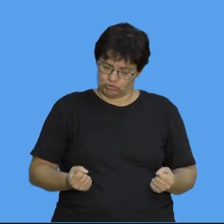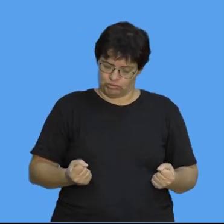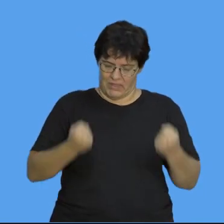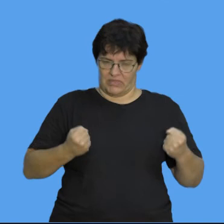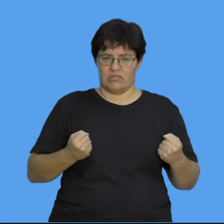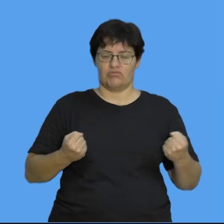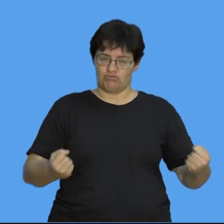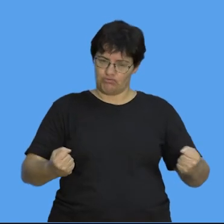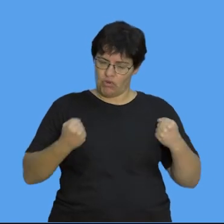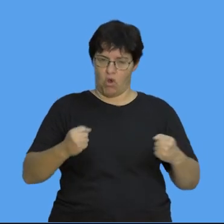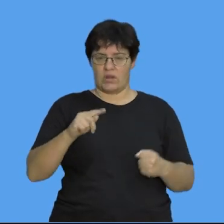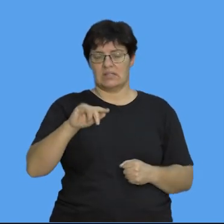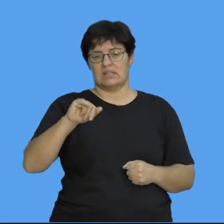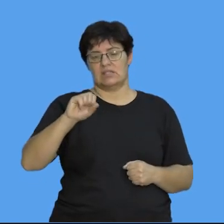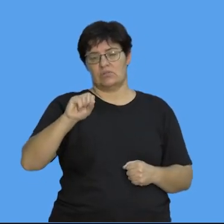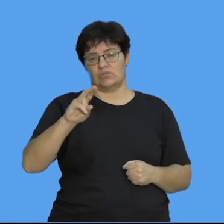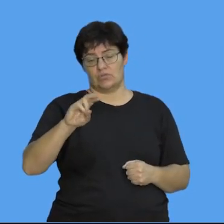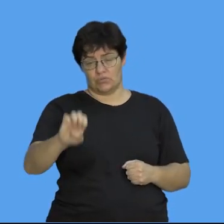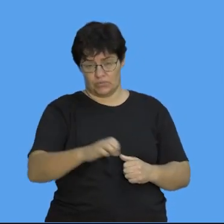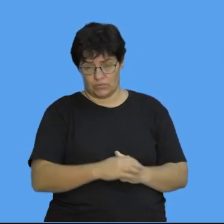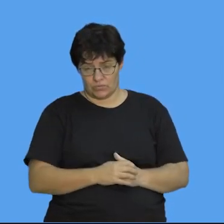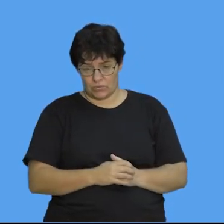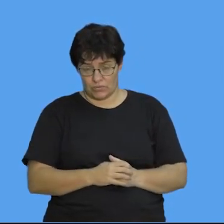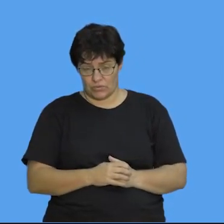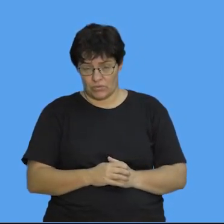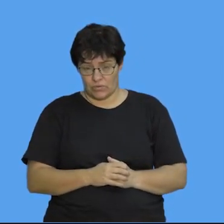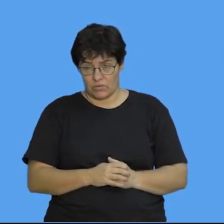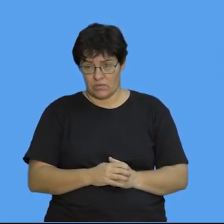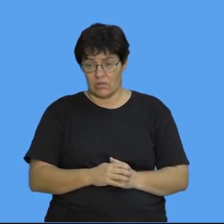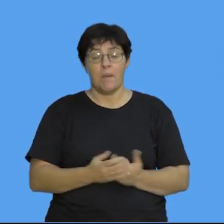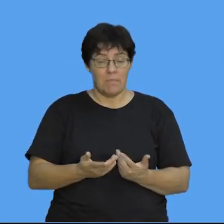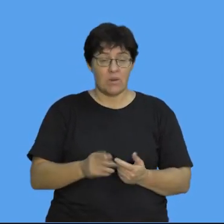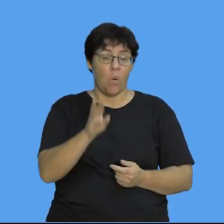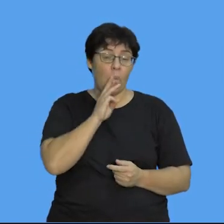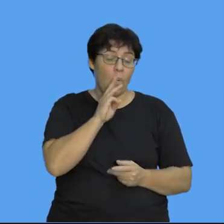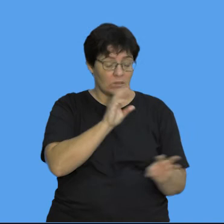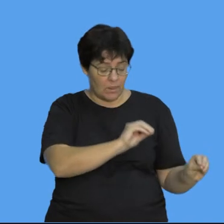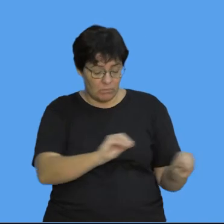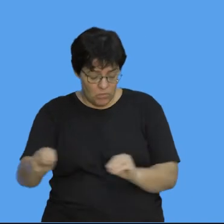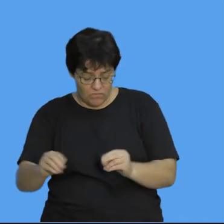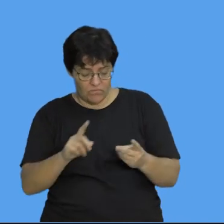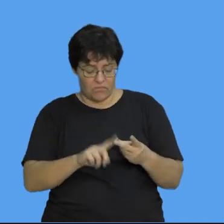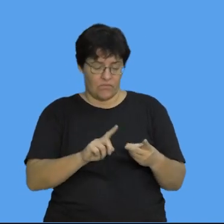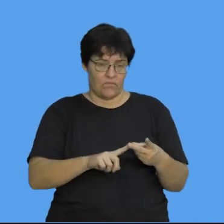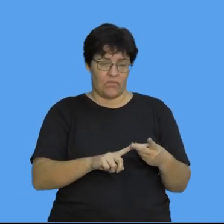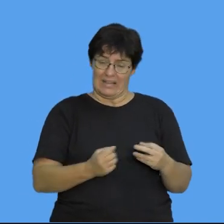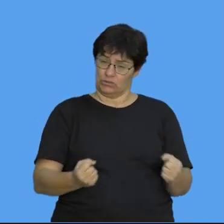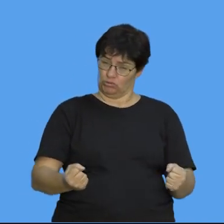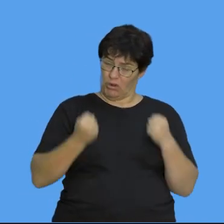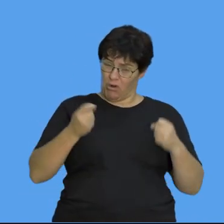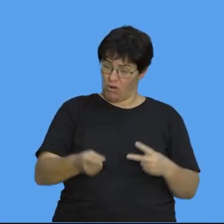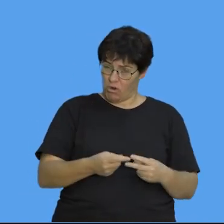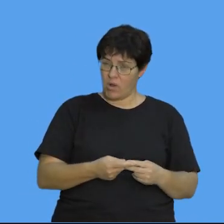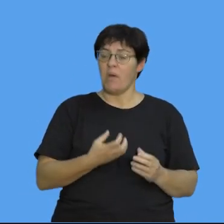tissue. So if it's strengthening and if it can transport water, what can it